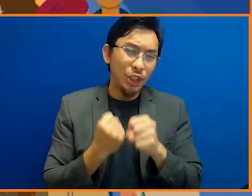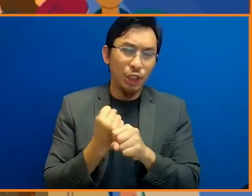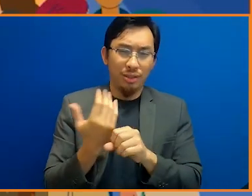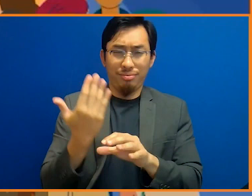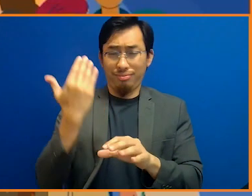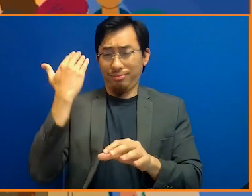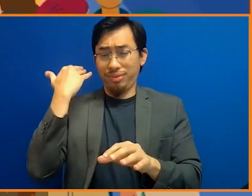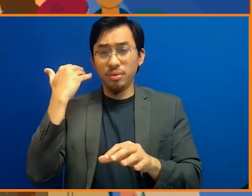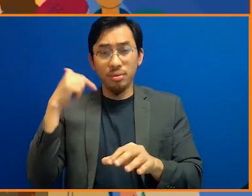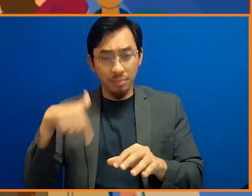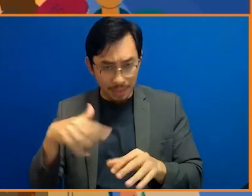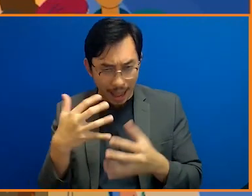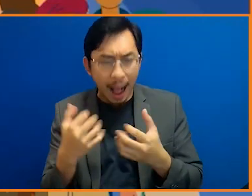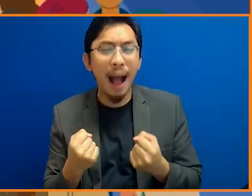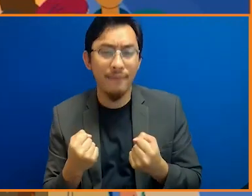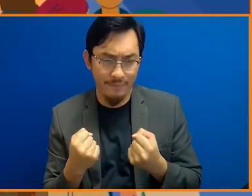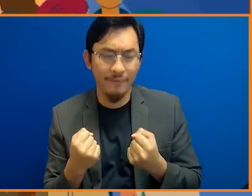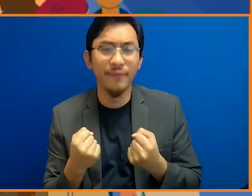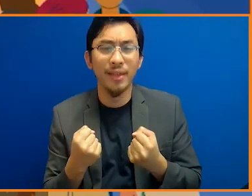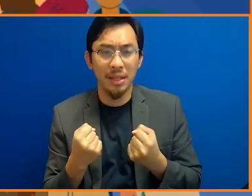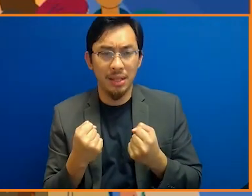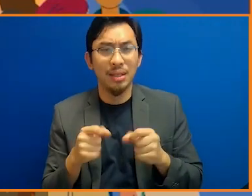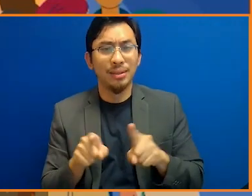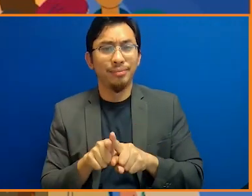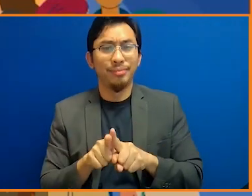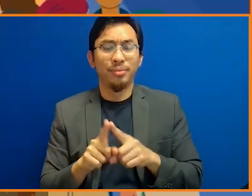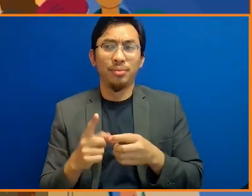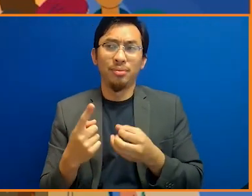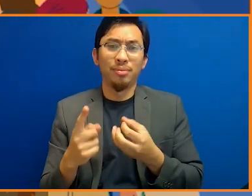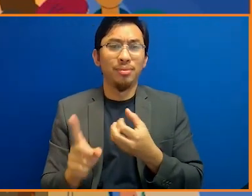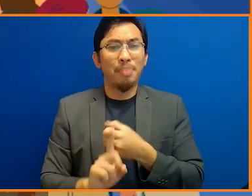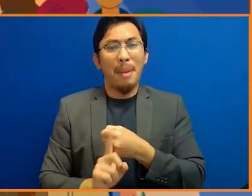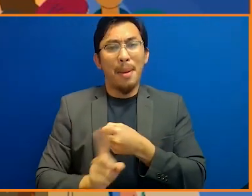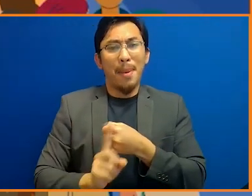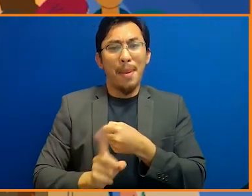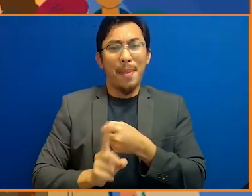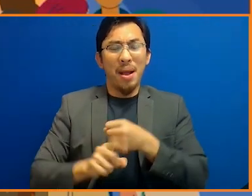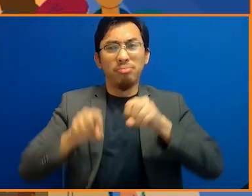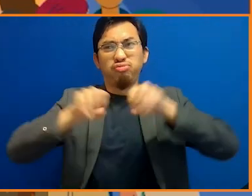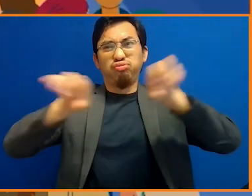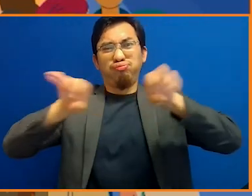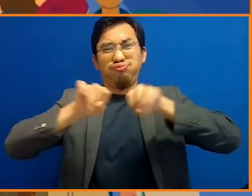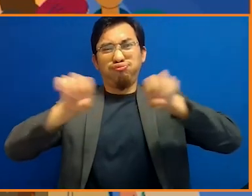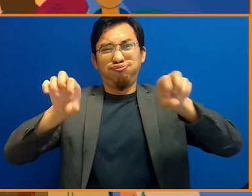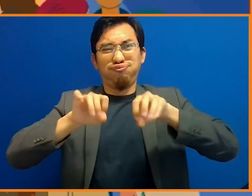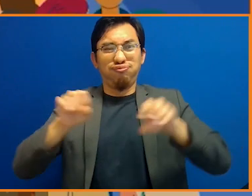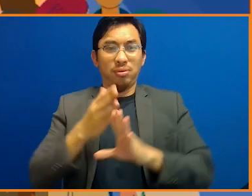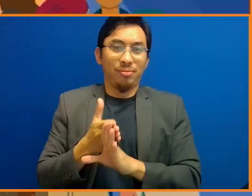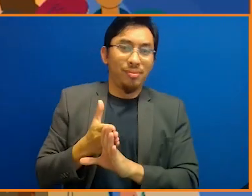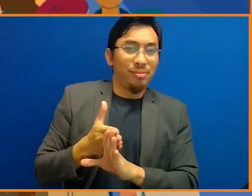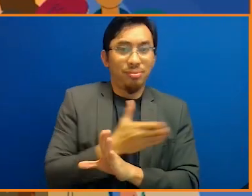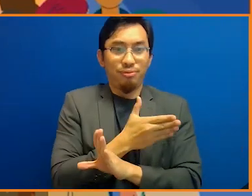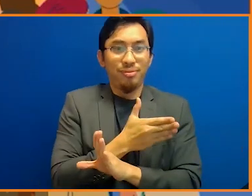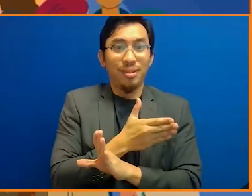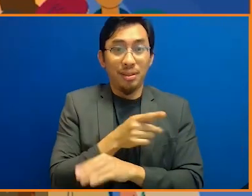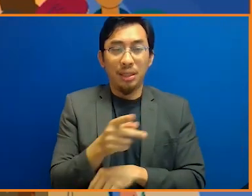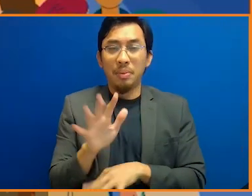50, 60 years ago, we have such warning system, and